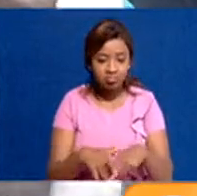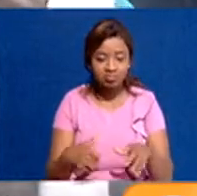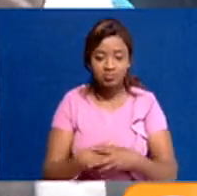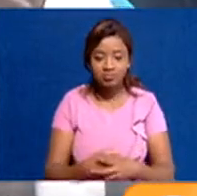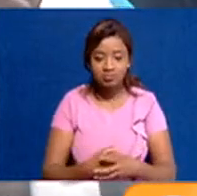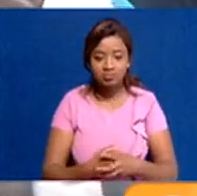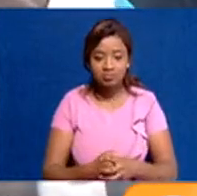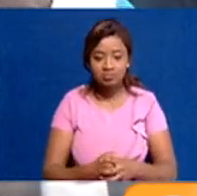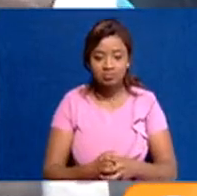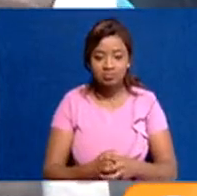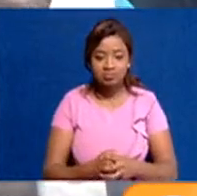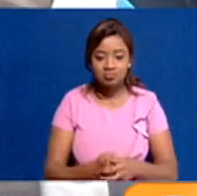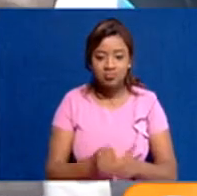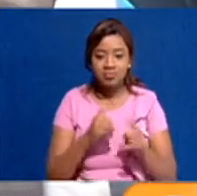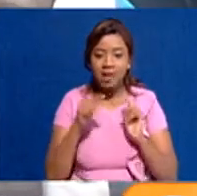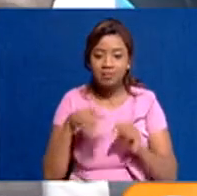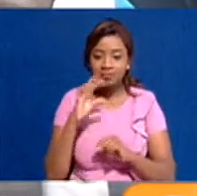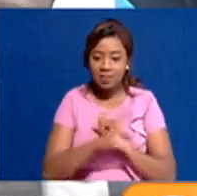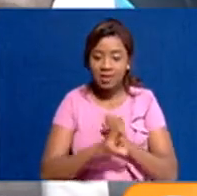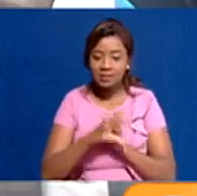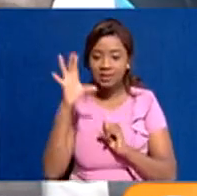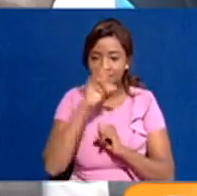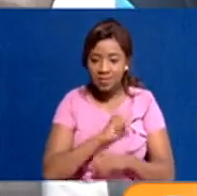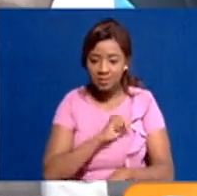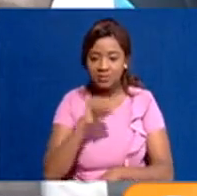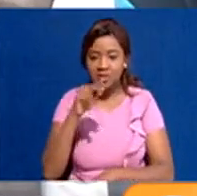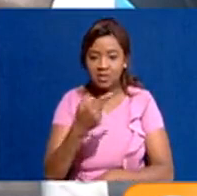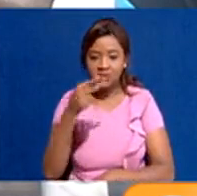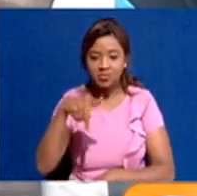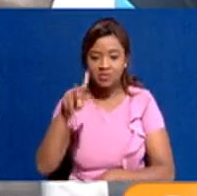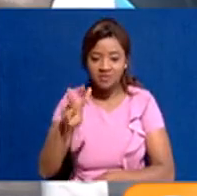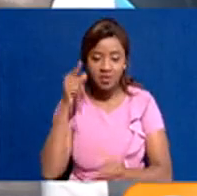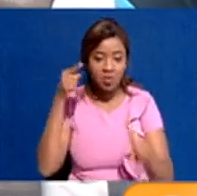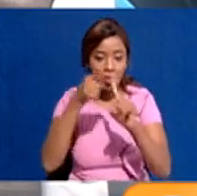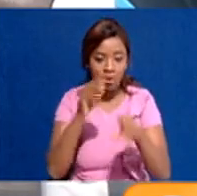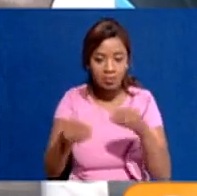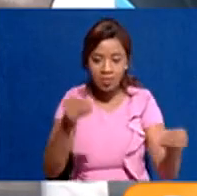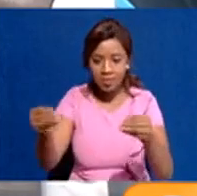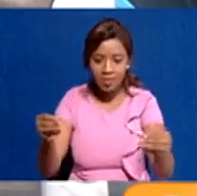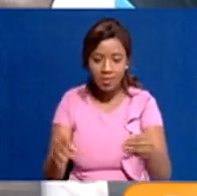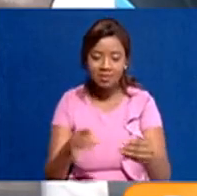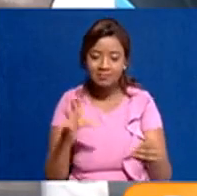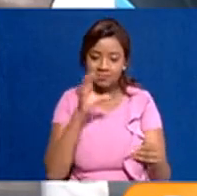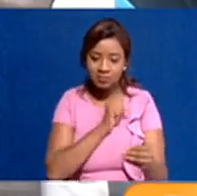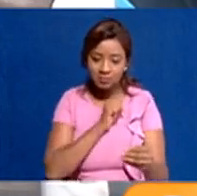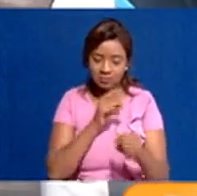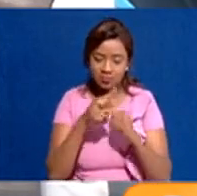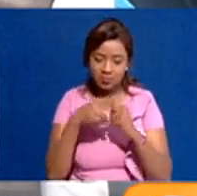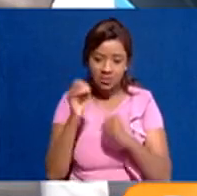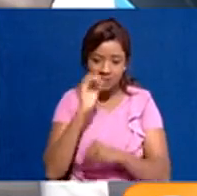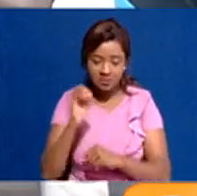or against the backdrop of the country missing its HPV vaccination target by almost 70%, with a